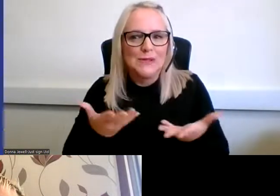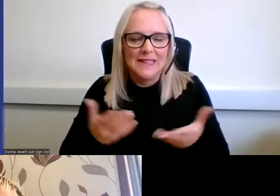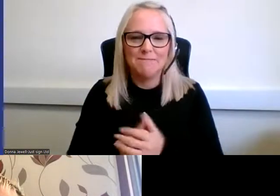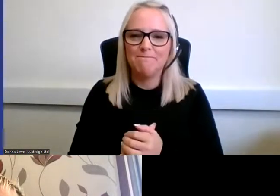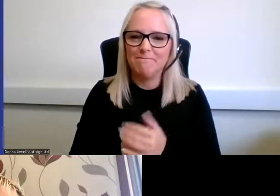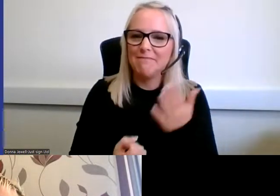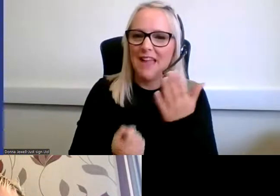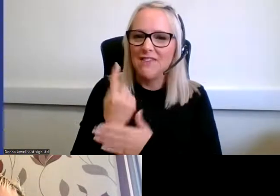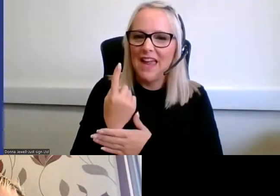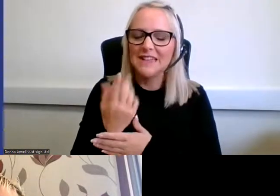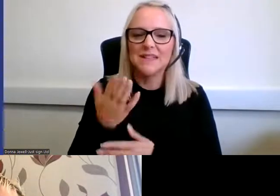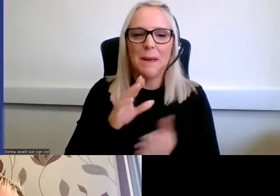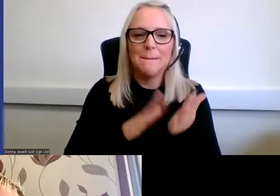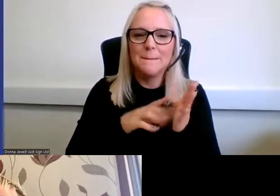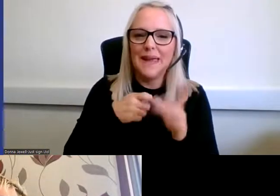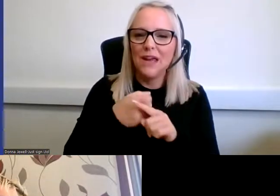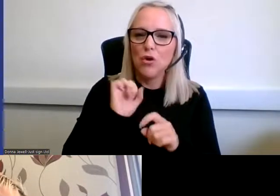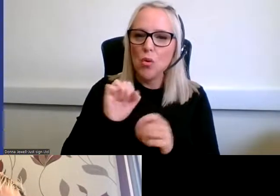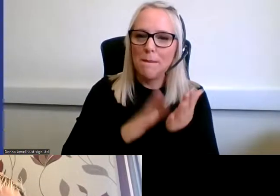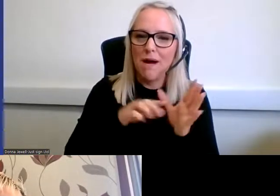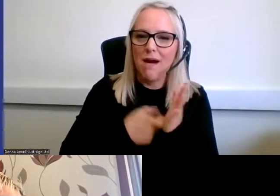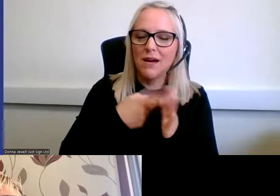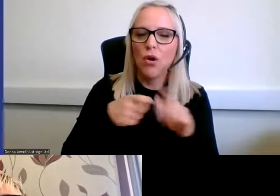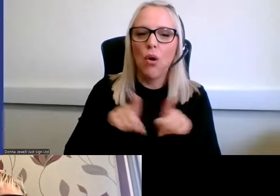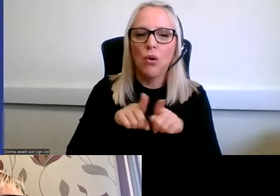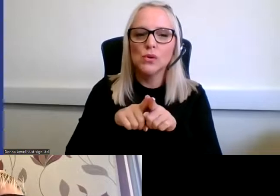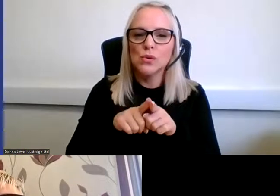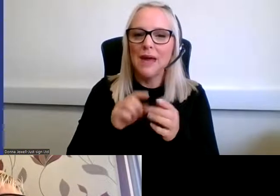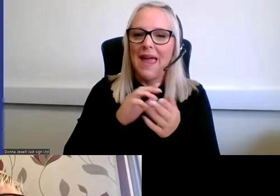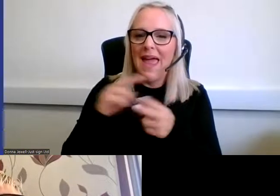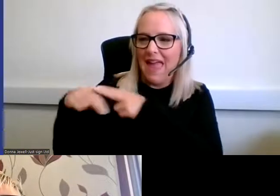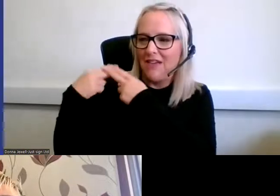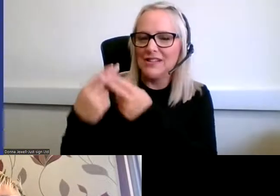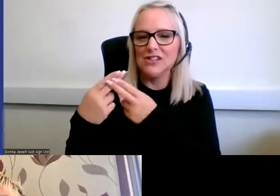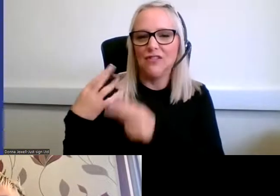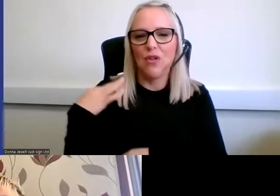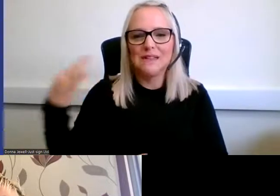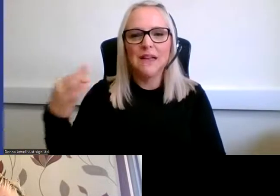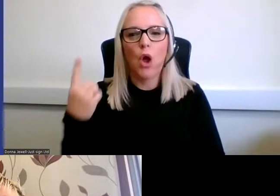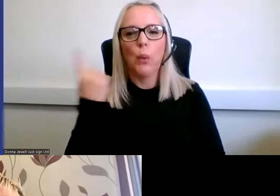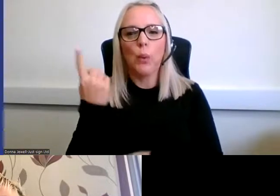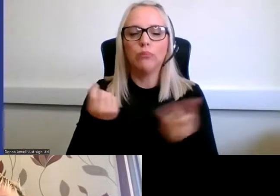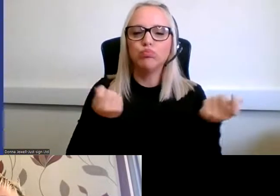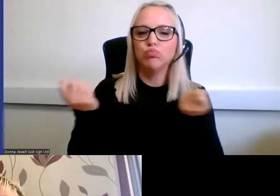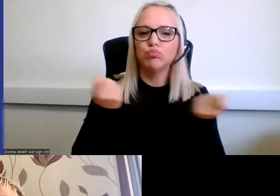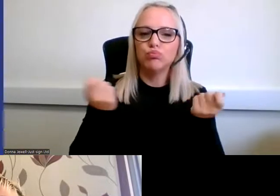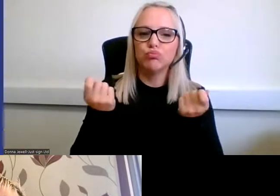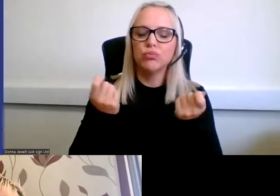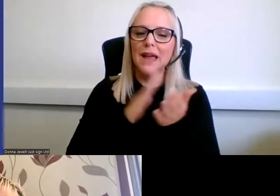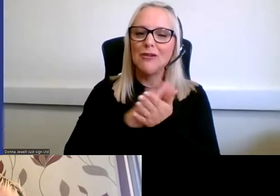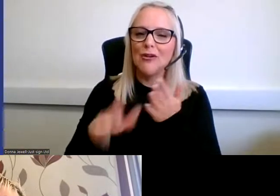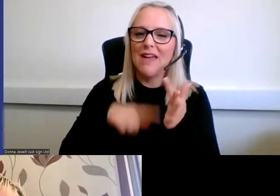by a partnership between Make Your Mark and the Heritage Volunteer Group and is hosted by Historic Environment Scotland's Community Connections